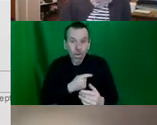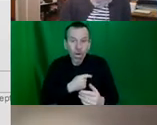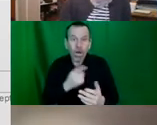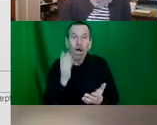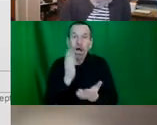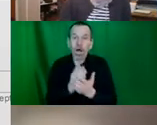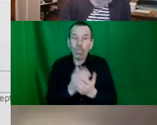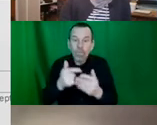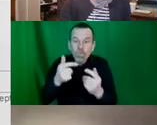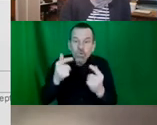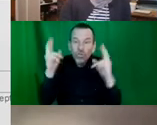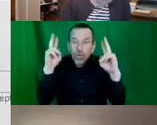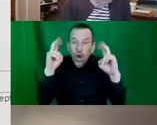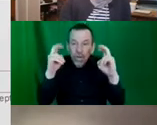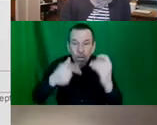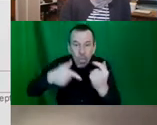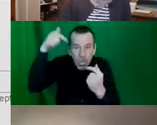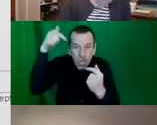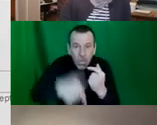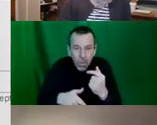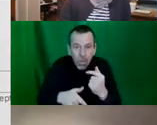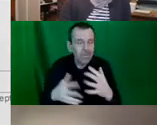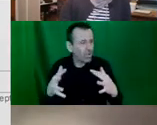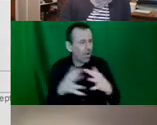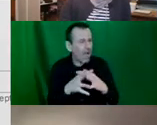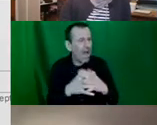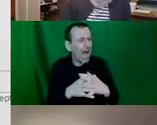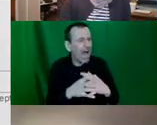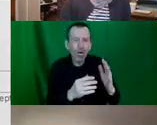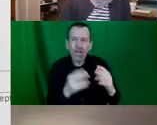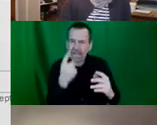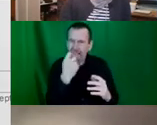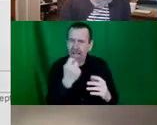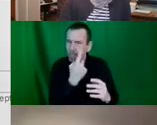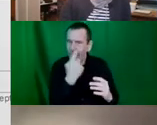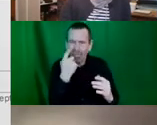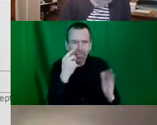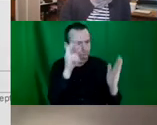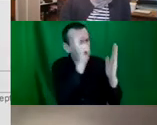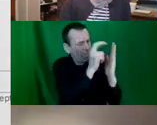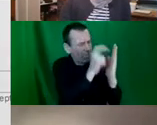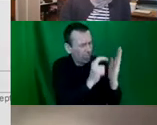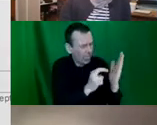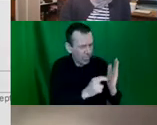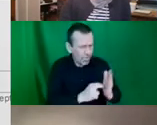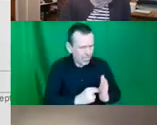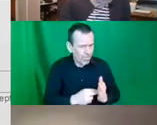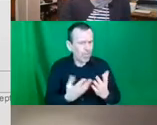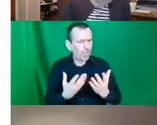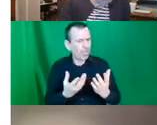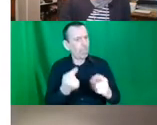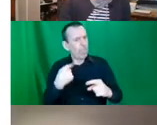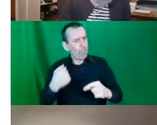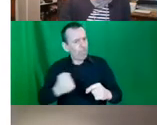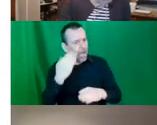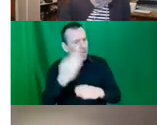topics, so I had to think, how could I make this document as useful as possible for myself and for my experience?